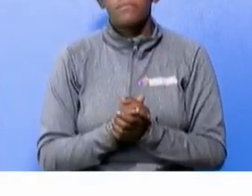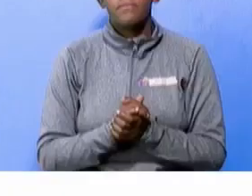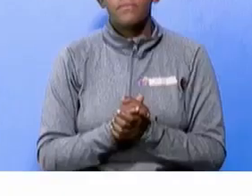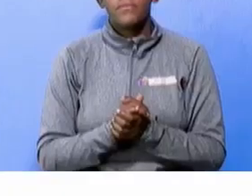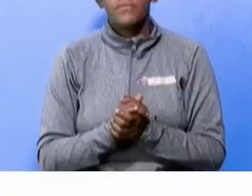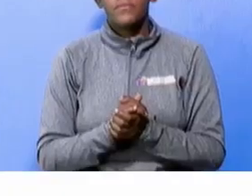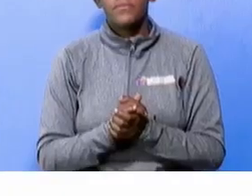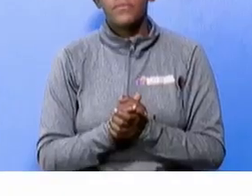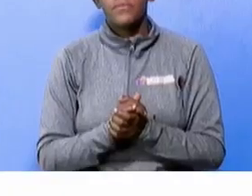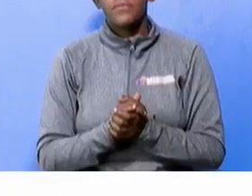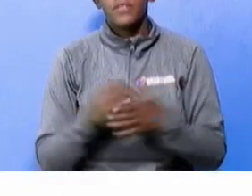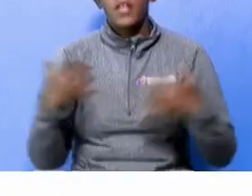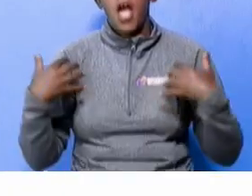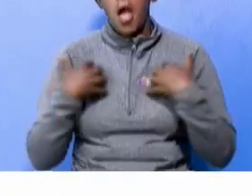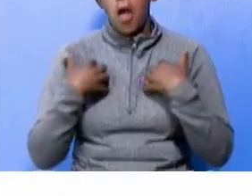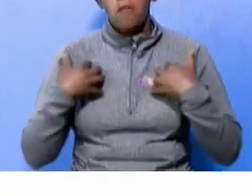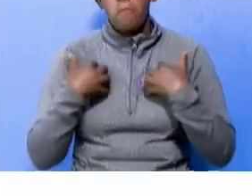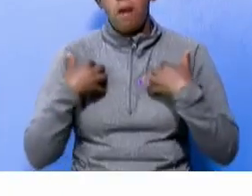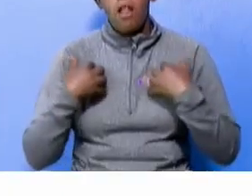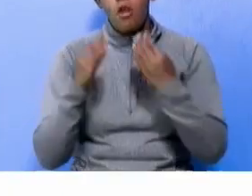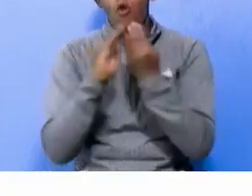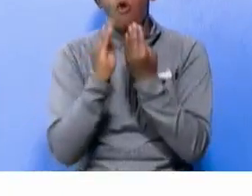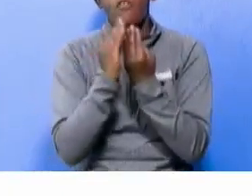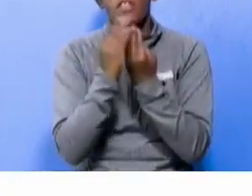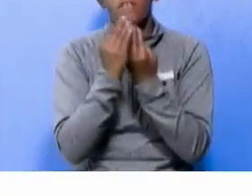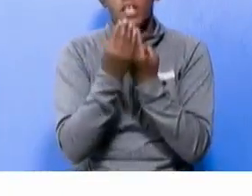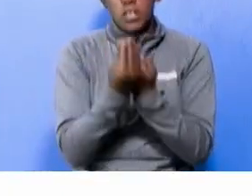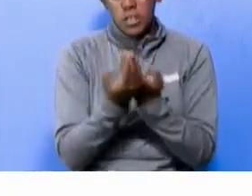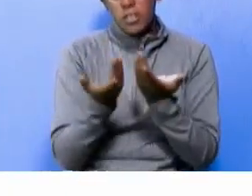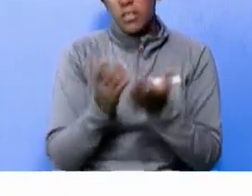Still now, animal conservation is a part of